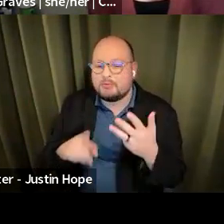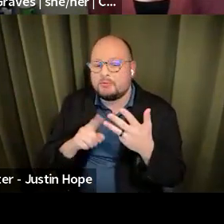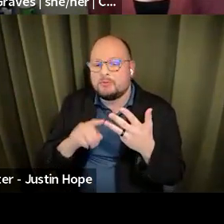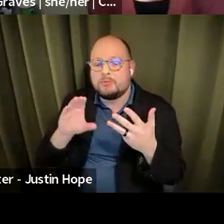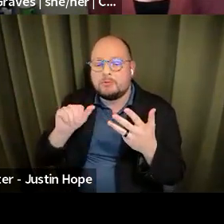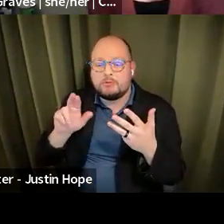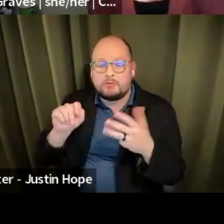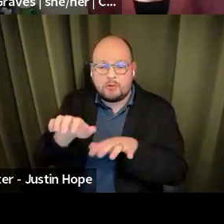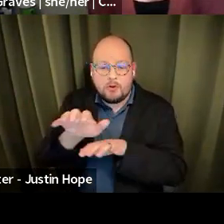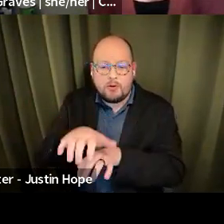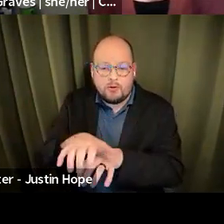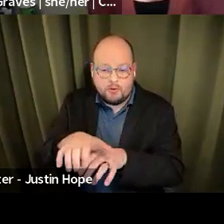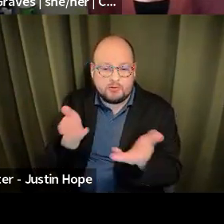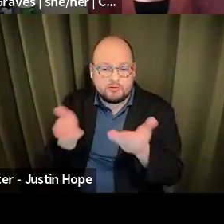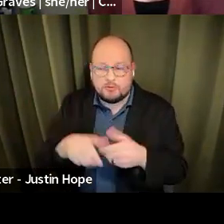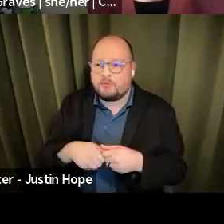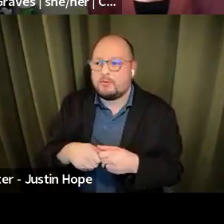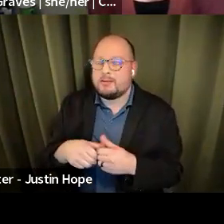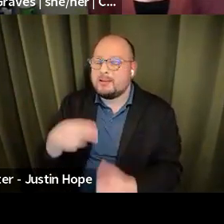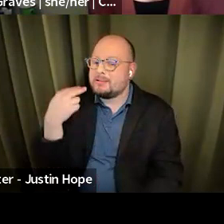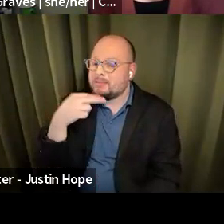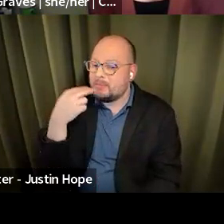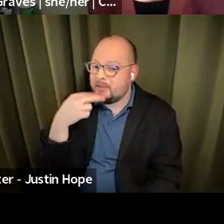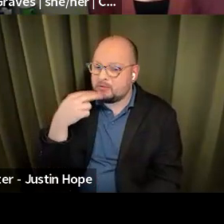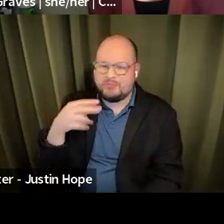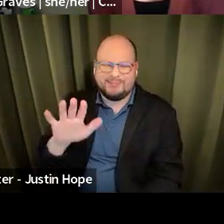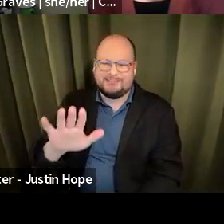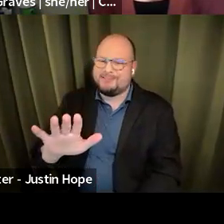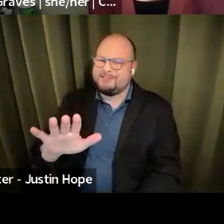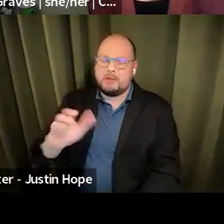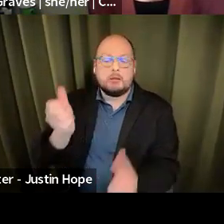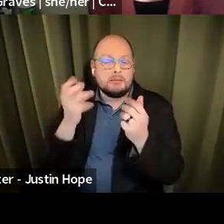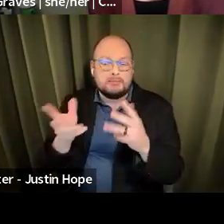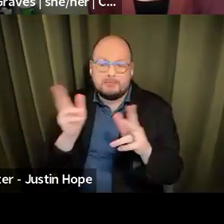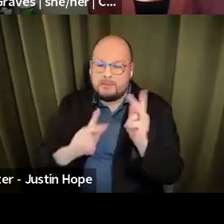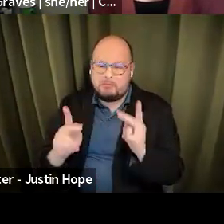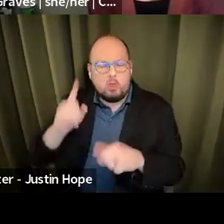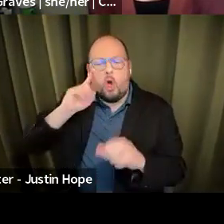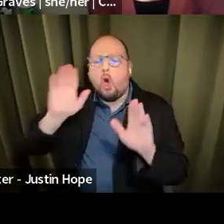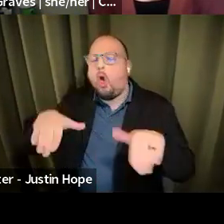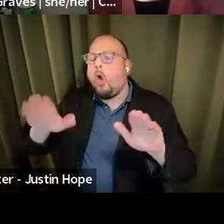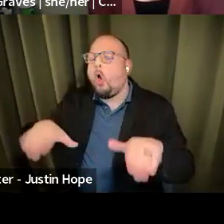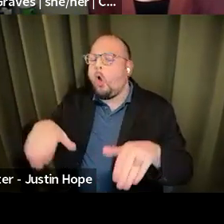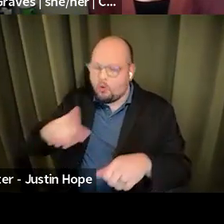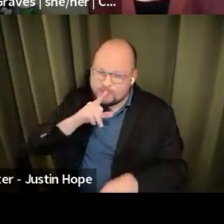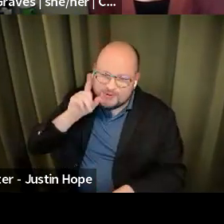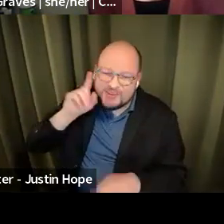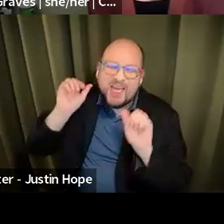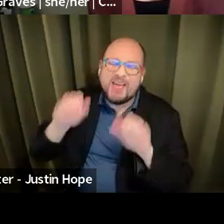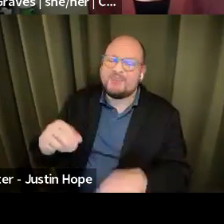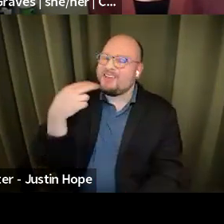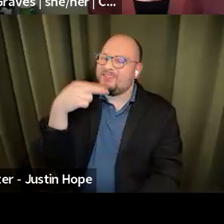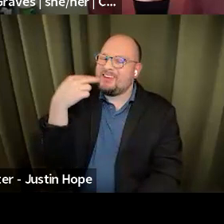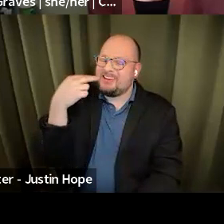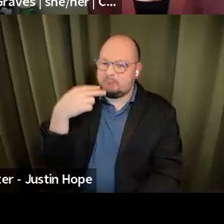or lip reading, which is way overused. Most people just figure that everyone can read lips, when in